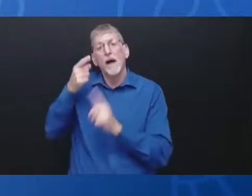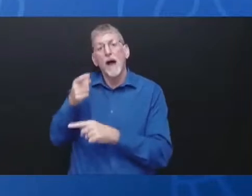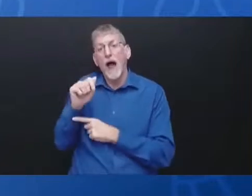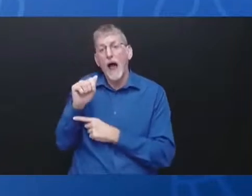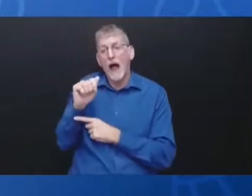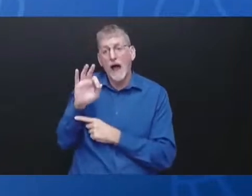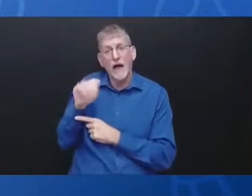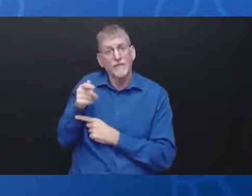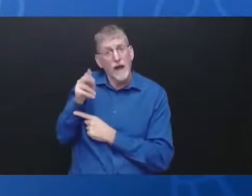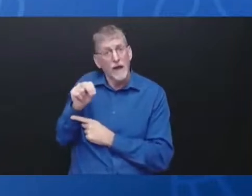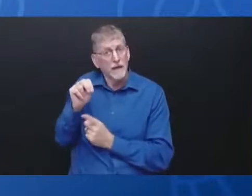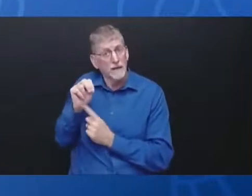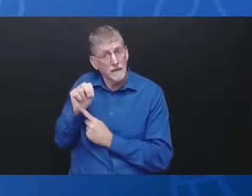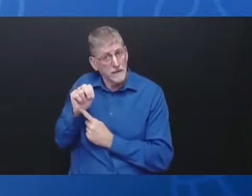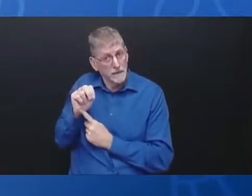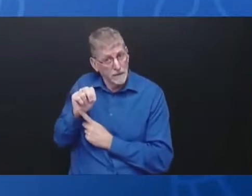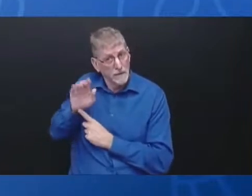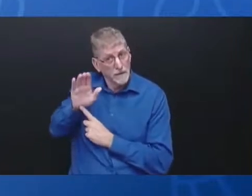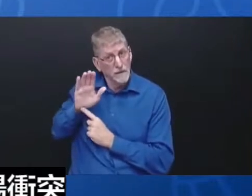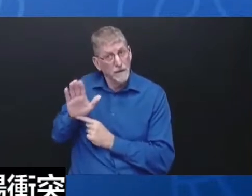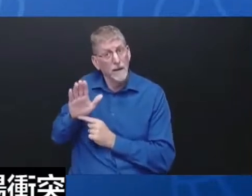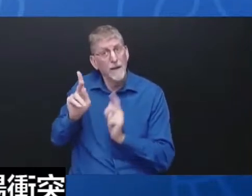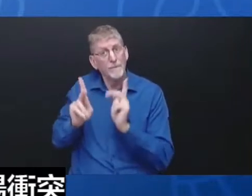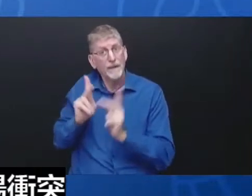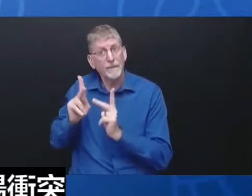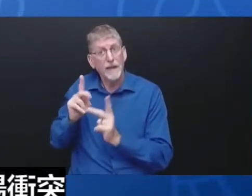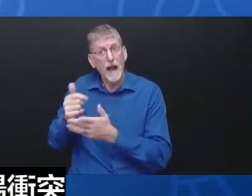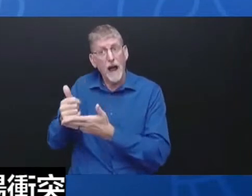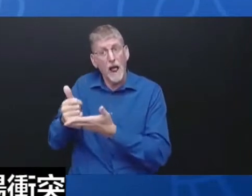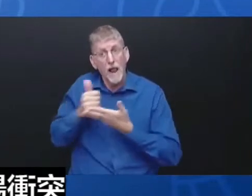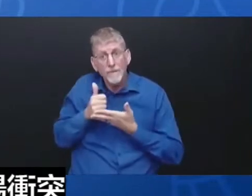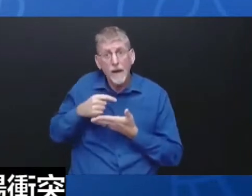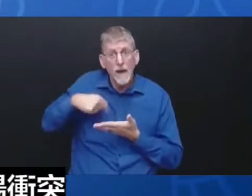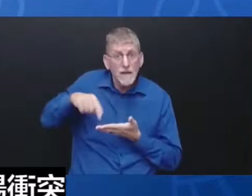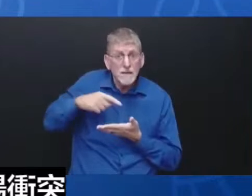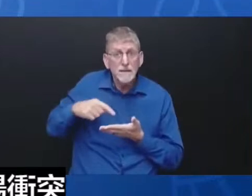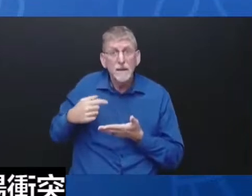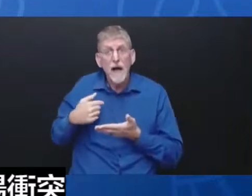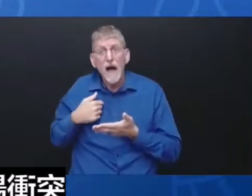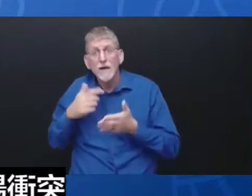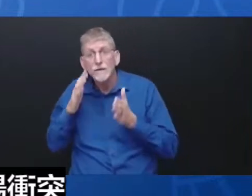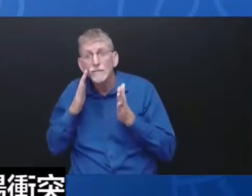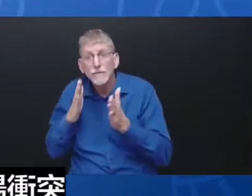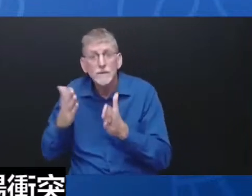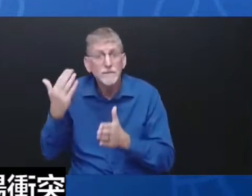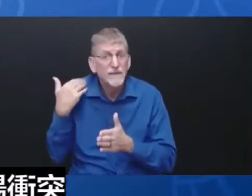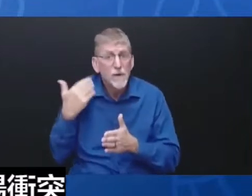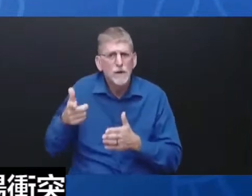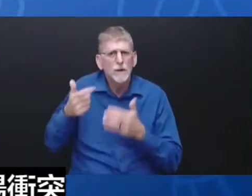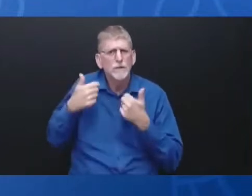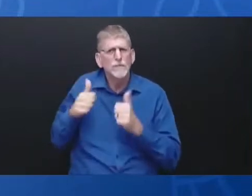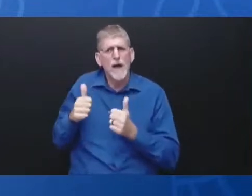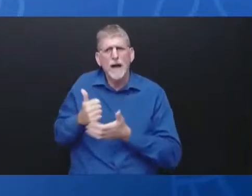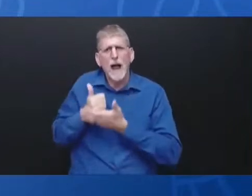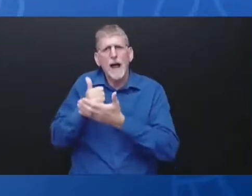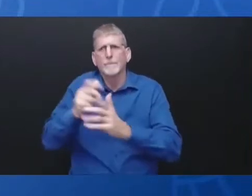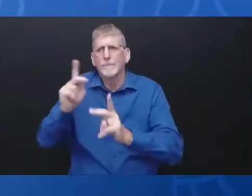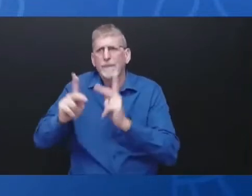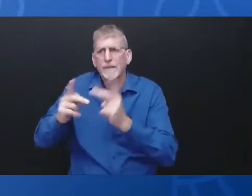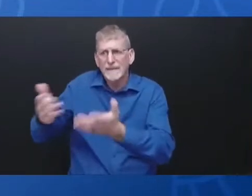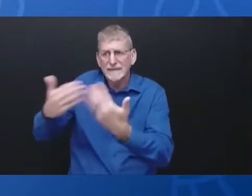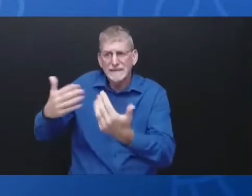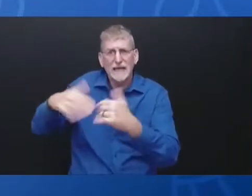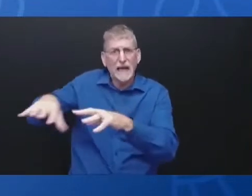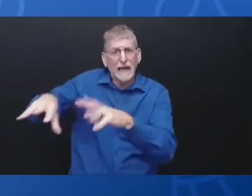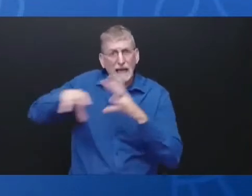the arrangements we've made already in the past, getting as many people from that conflict here, certainly those who have assisted us and worked